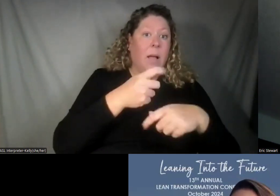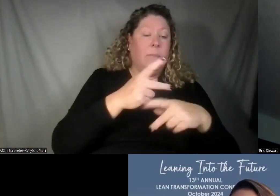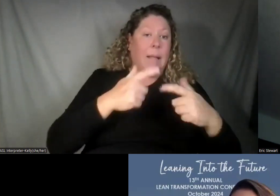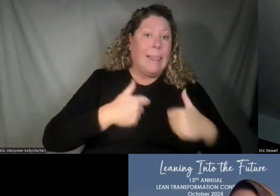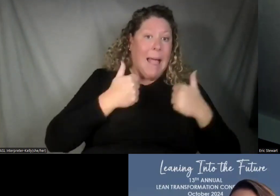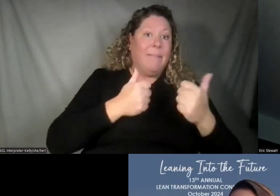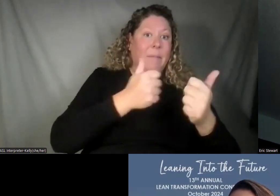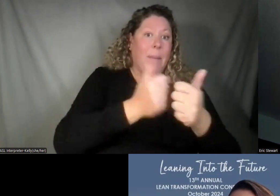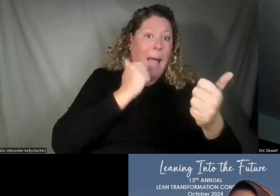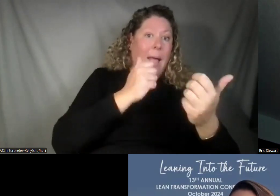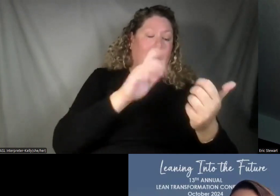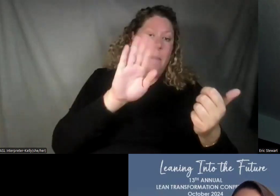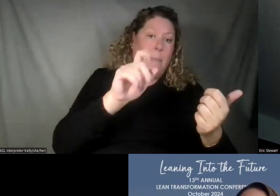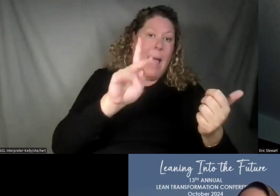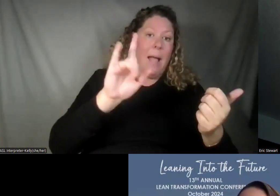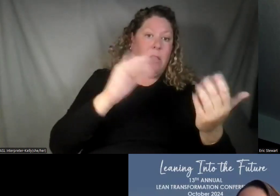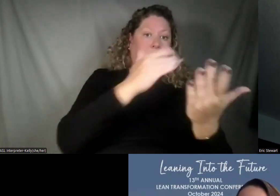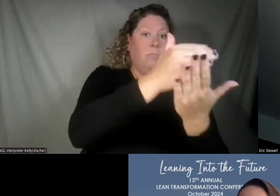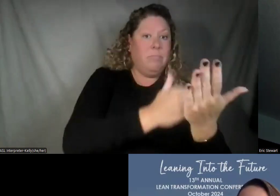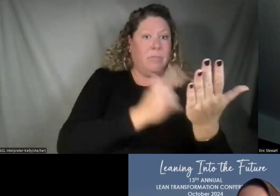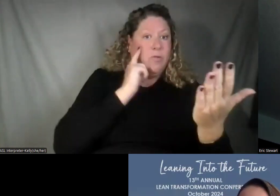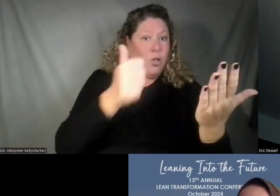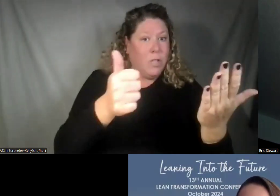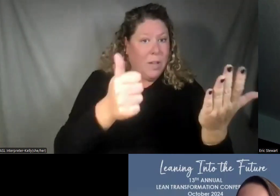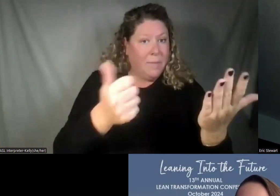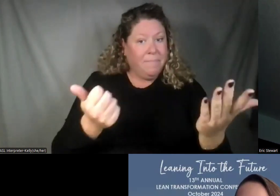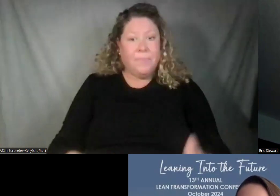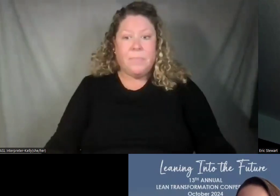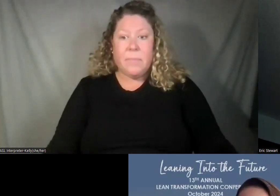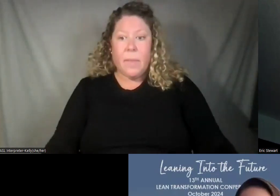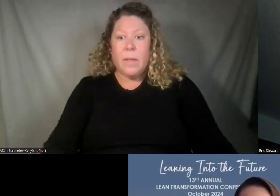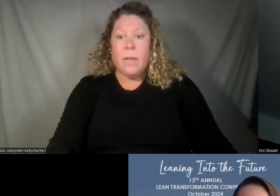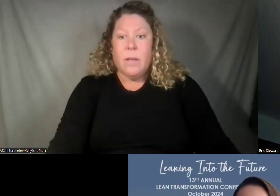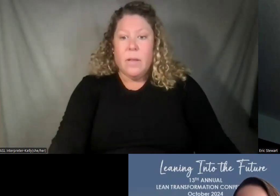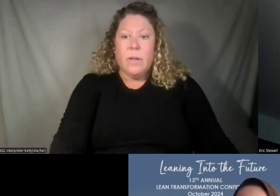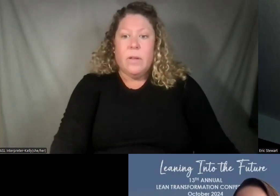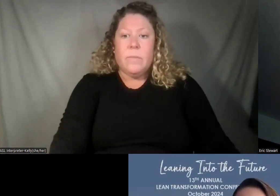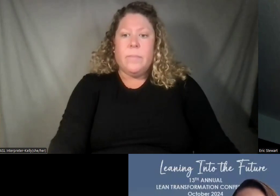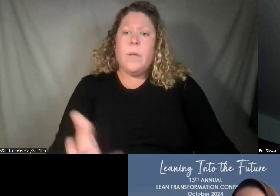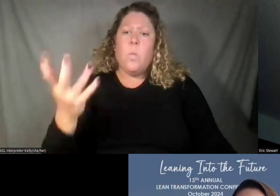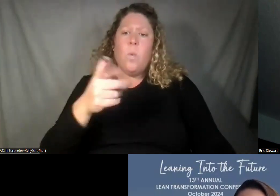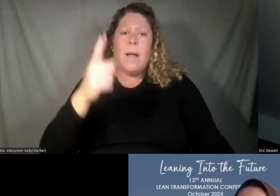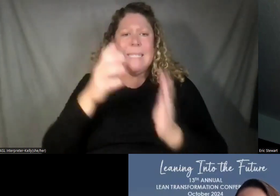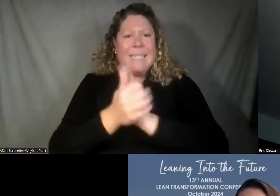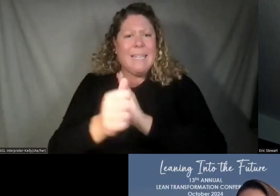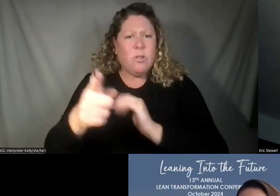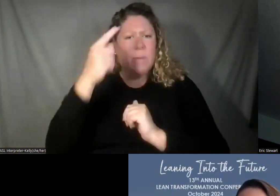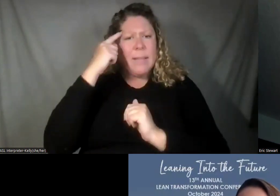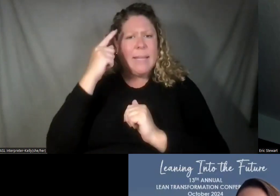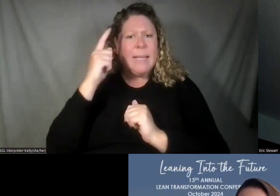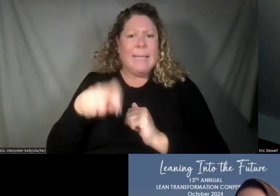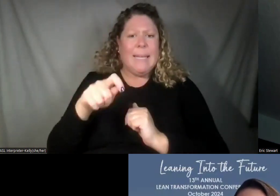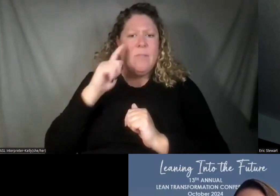Wonderful. Thank you. Oh, that's a good one. What skills would you say are necessary for IT project